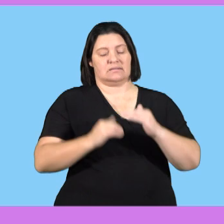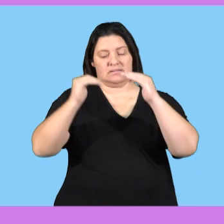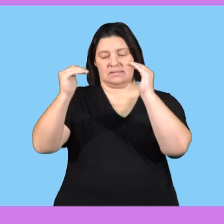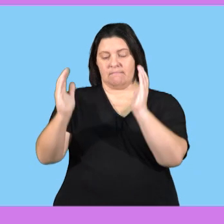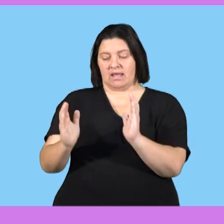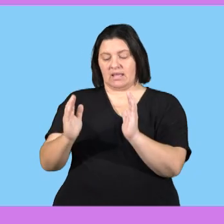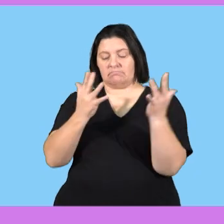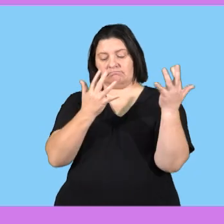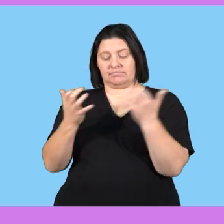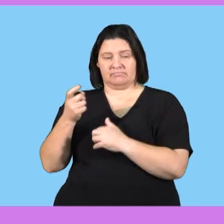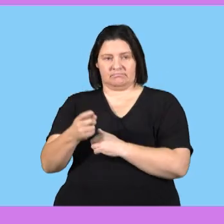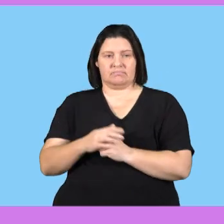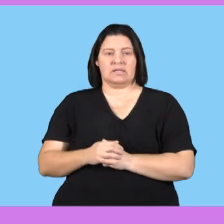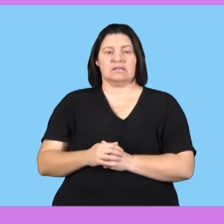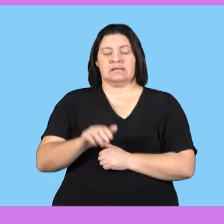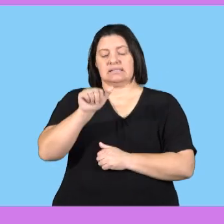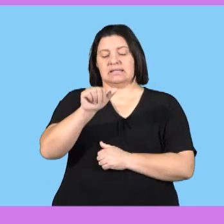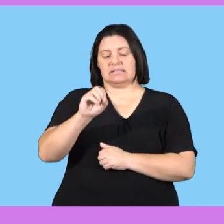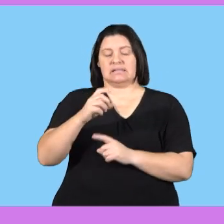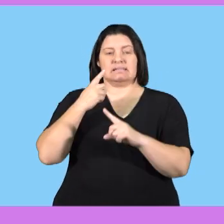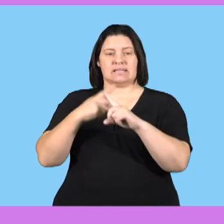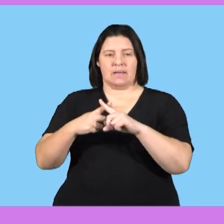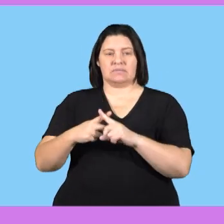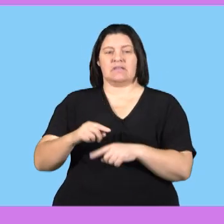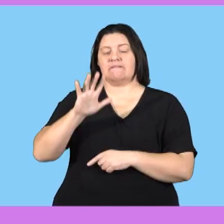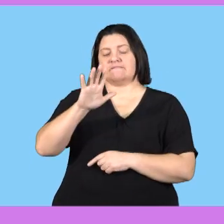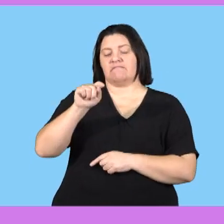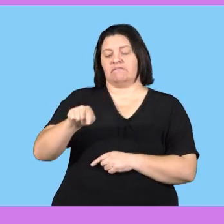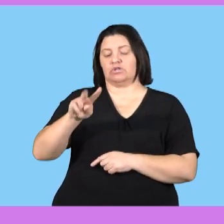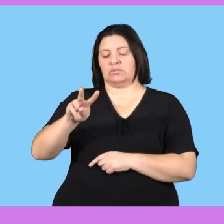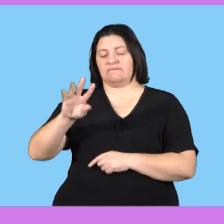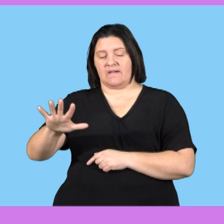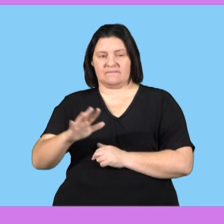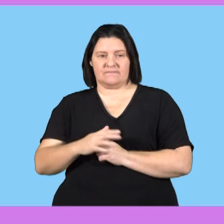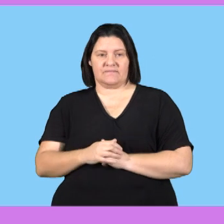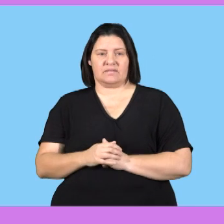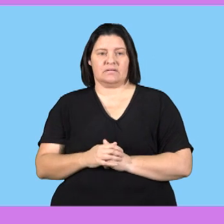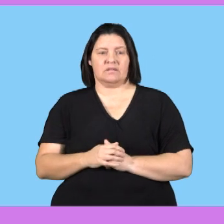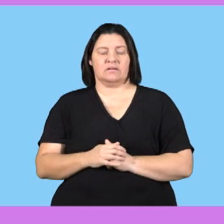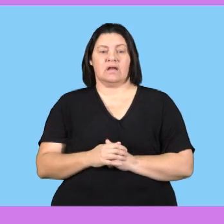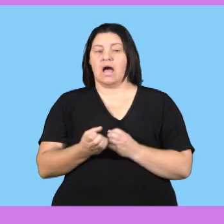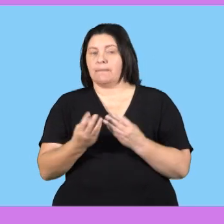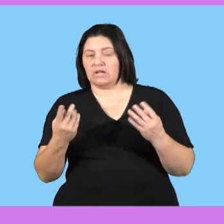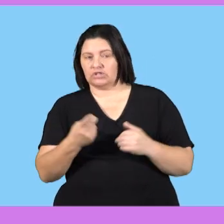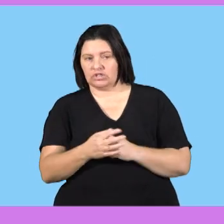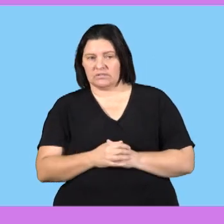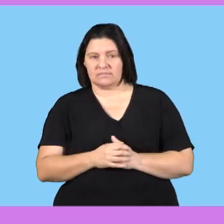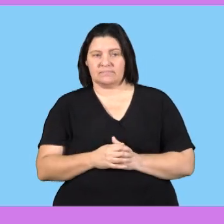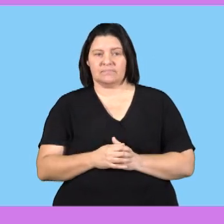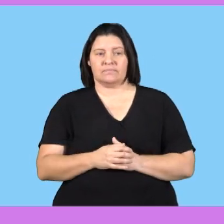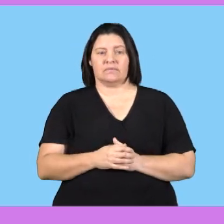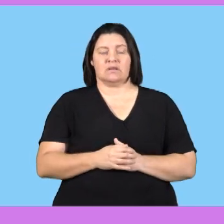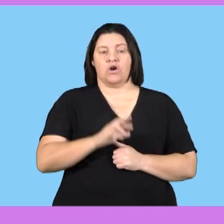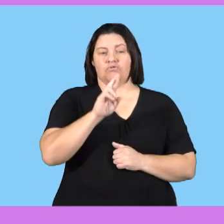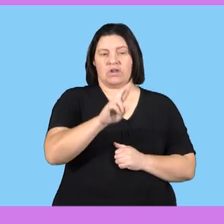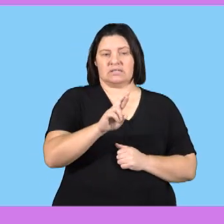I'm going to simplify the values in brackets first by saying 60 multiplied by 5 Rand 25 equals. So that will